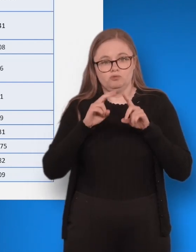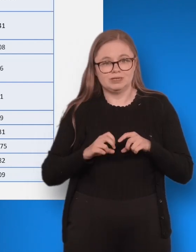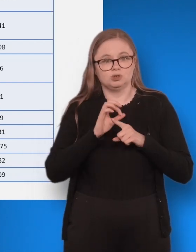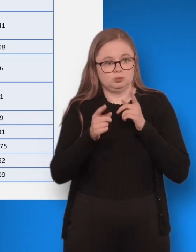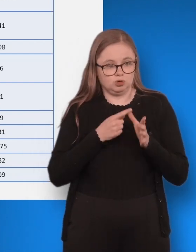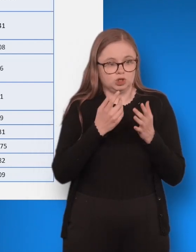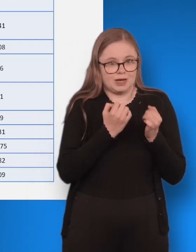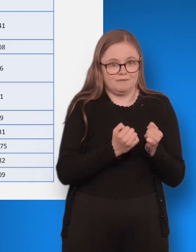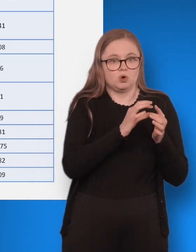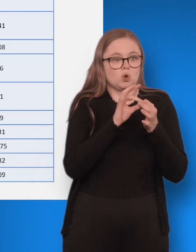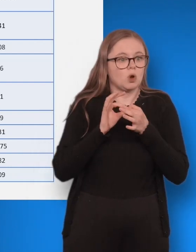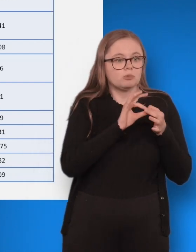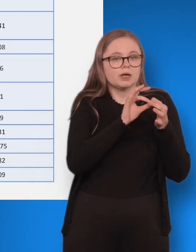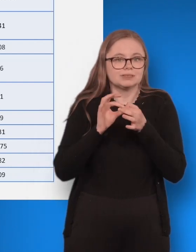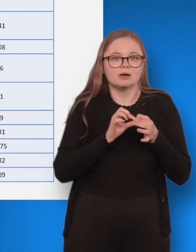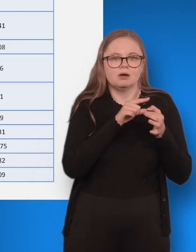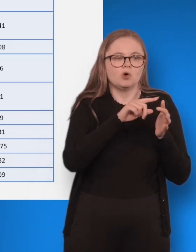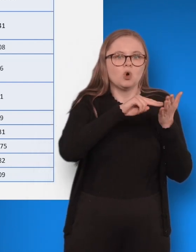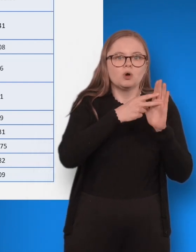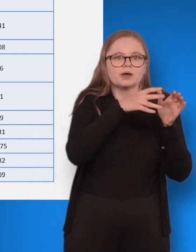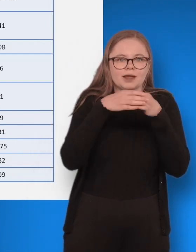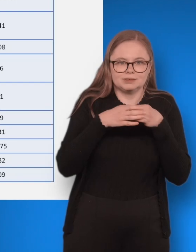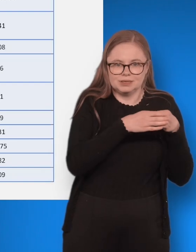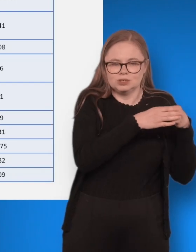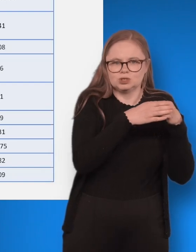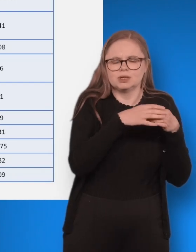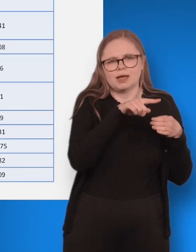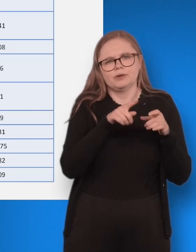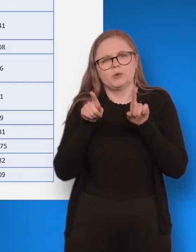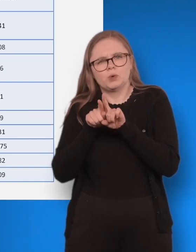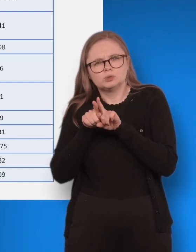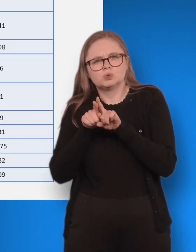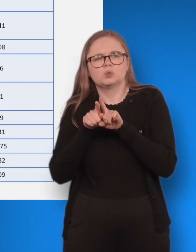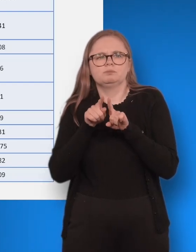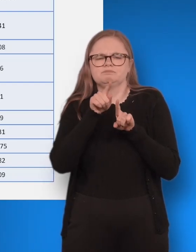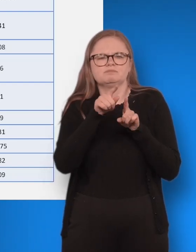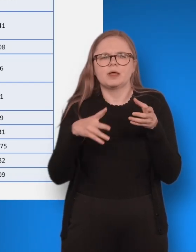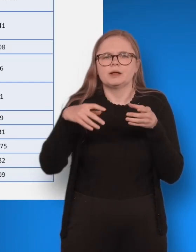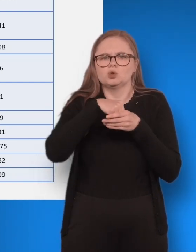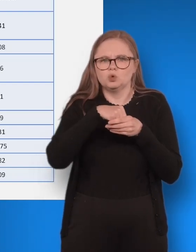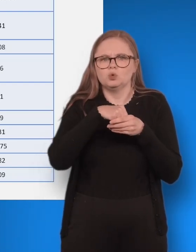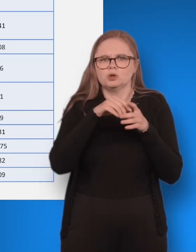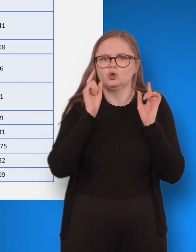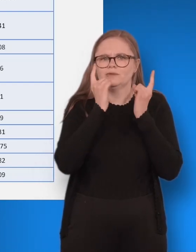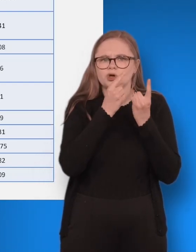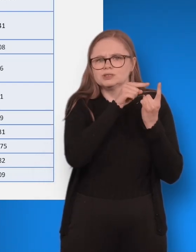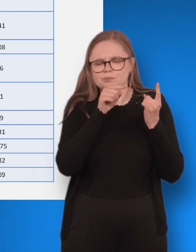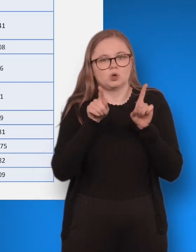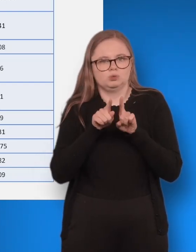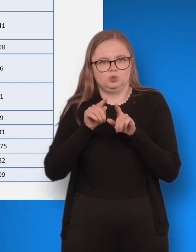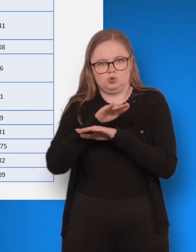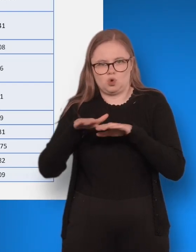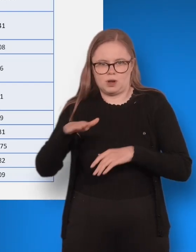collaborators at the organizational level, and these include universities, but also there were